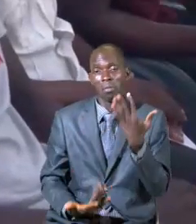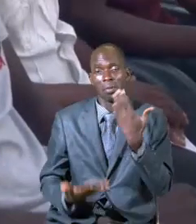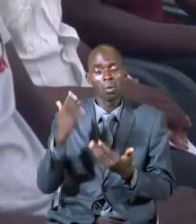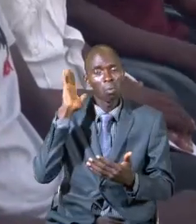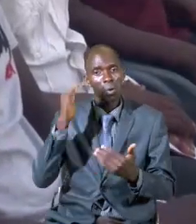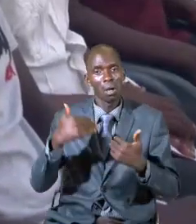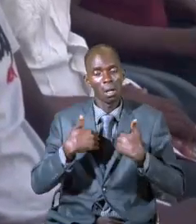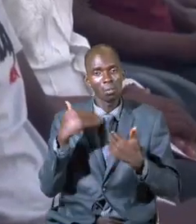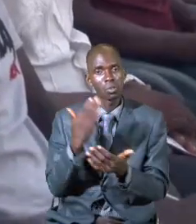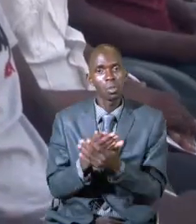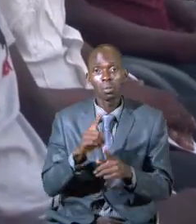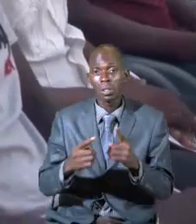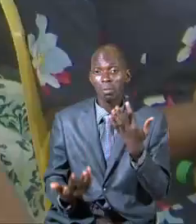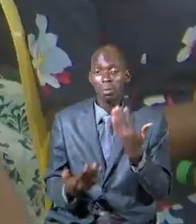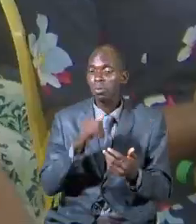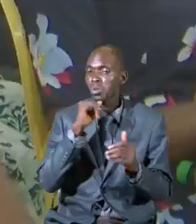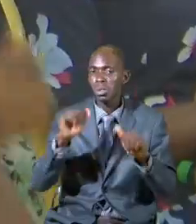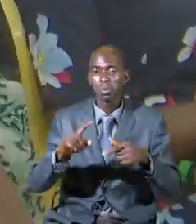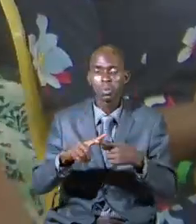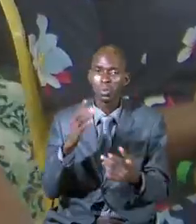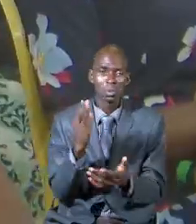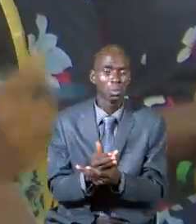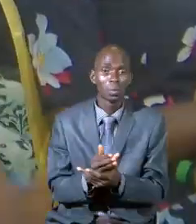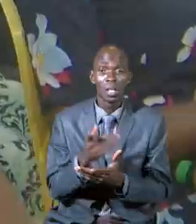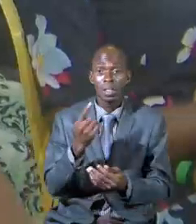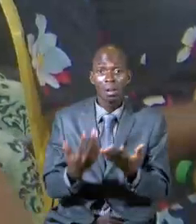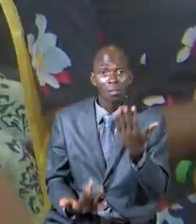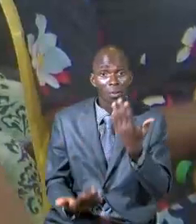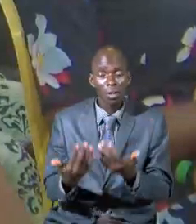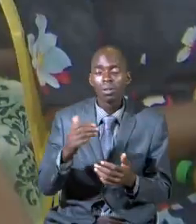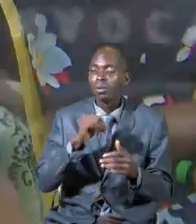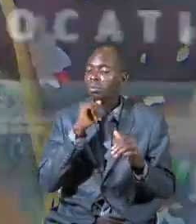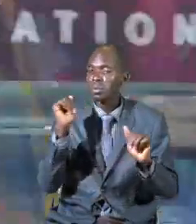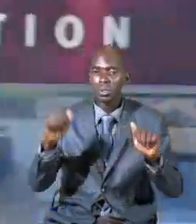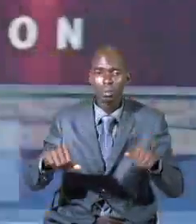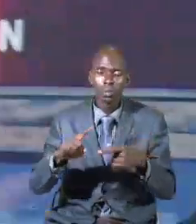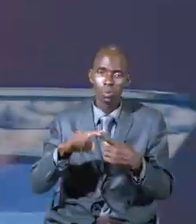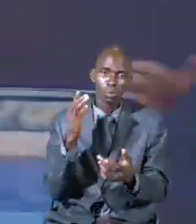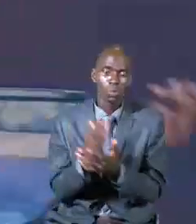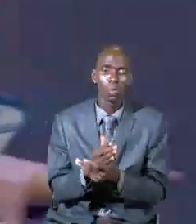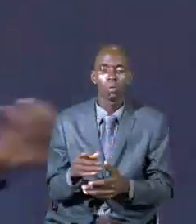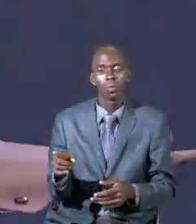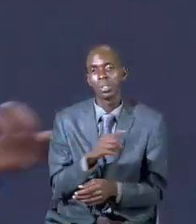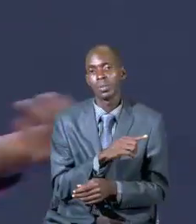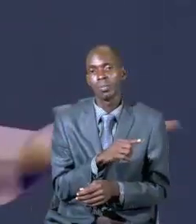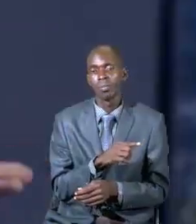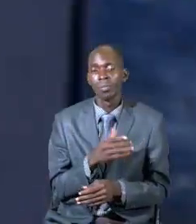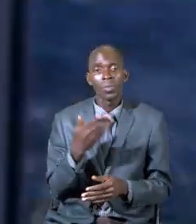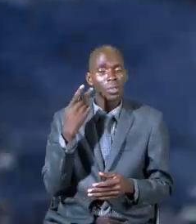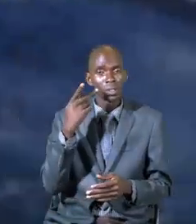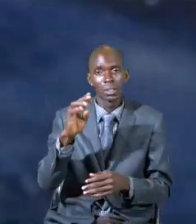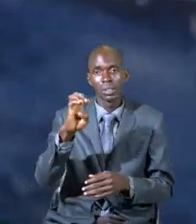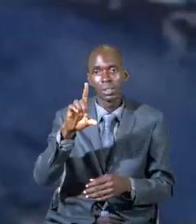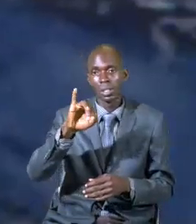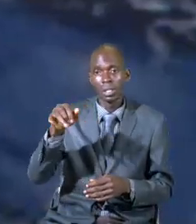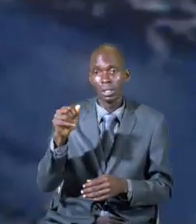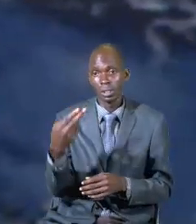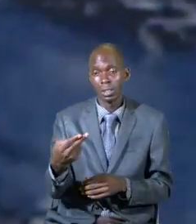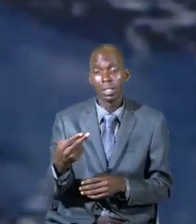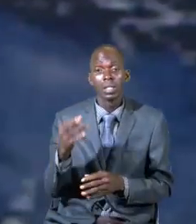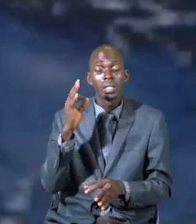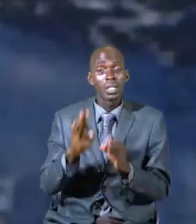I said the fire could not stop them. Here is Elijah. And if anybody could have stopped